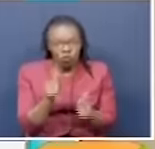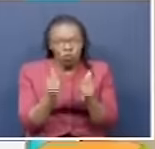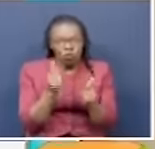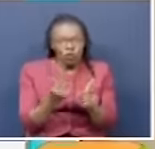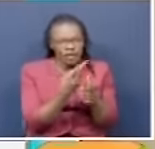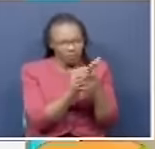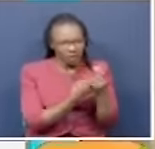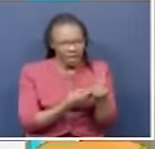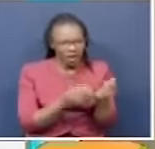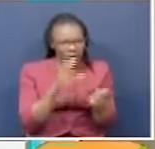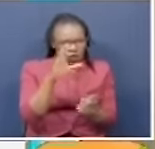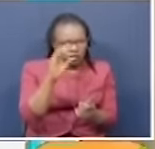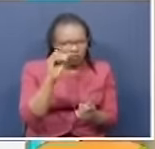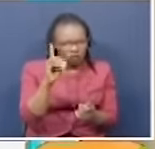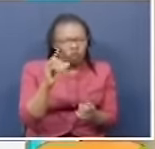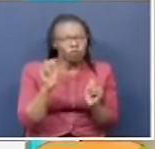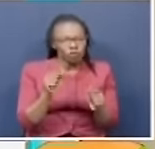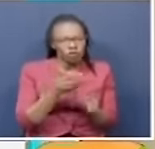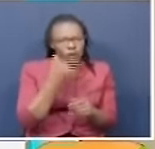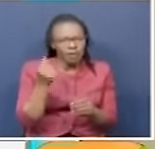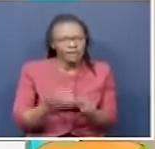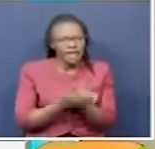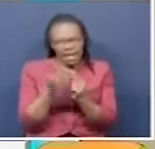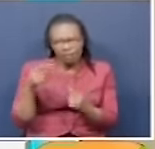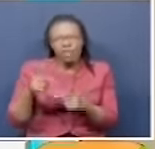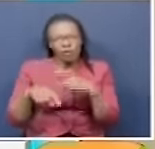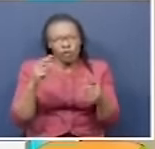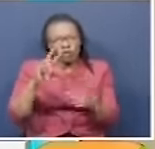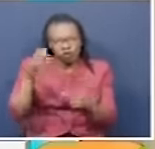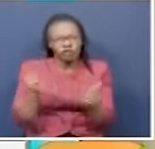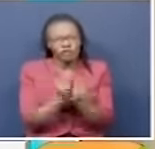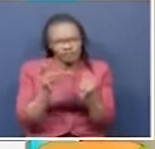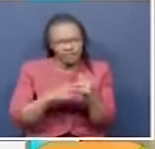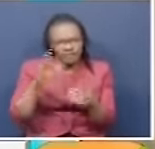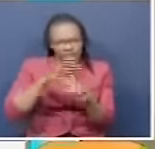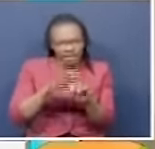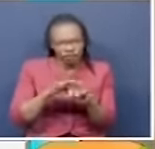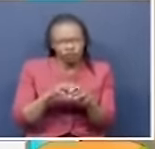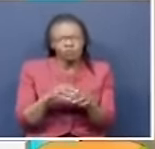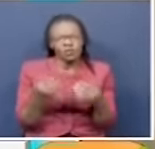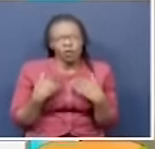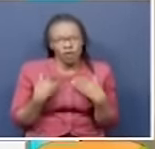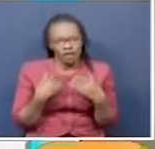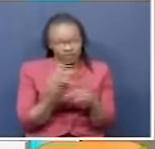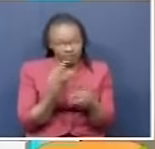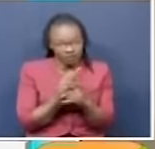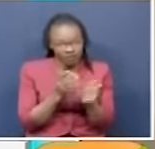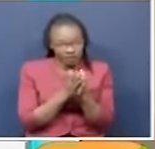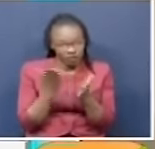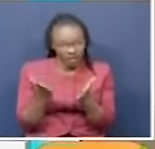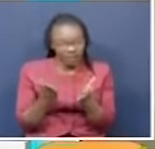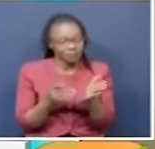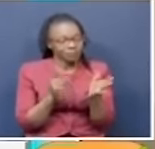the CORD leaders you think is best suited for them to win the 2017 election. And these are the scenarios we're looking at, because there